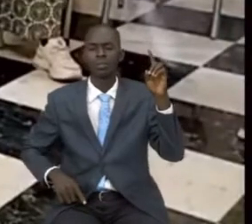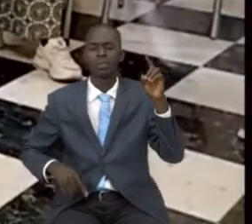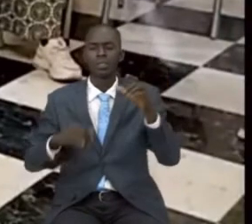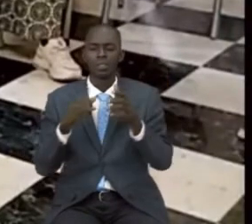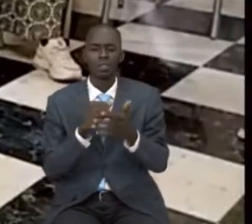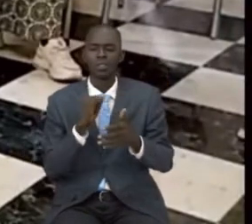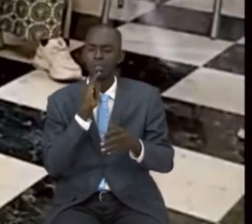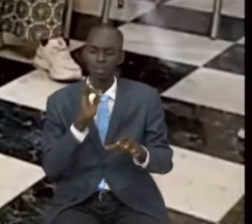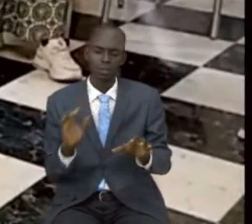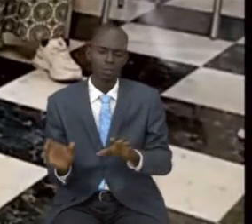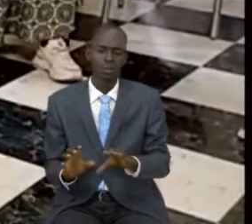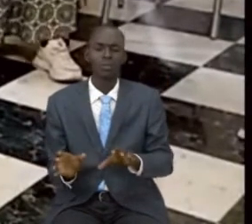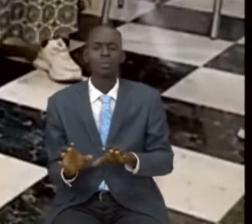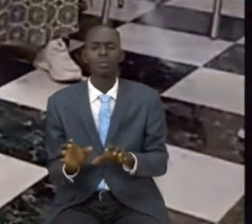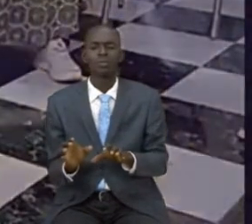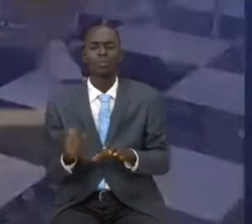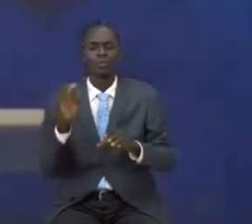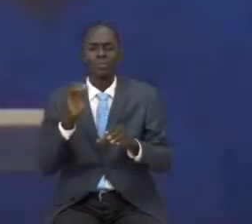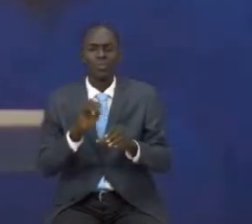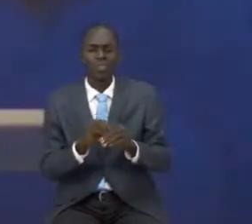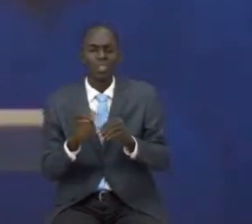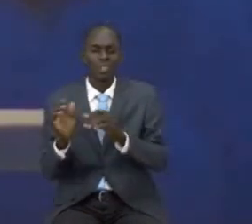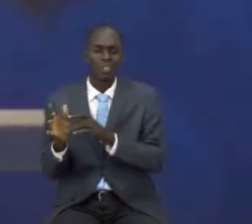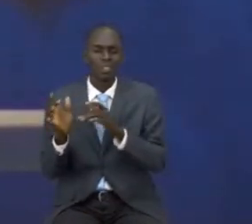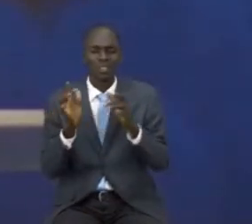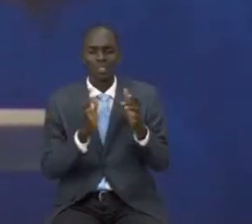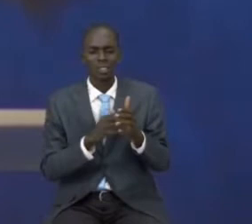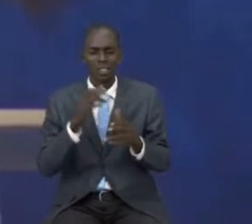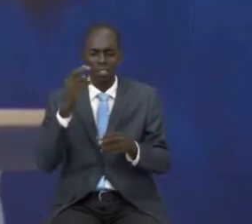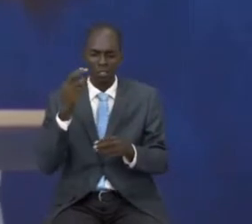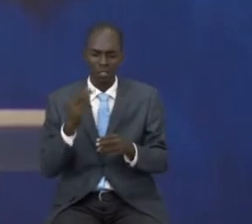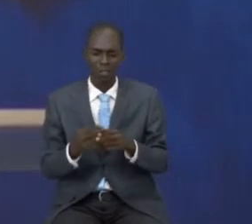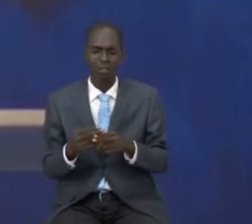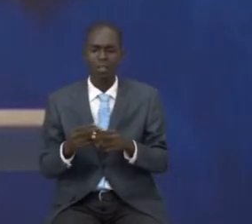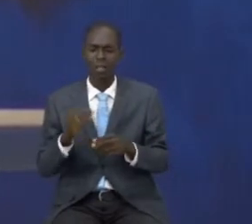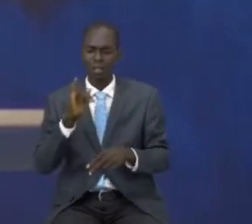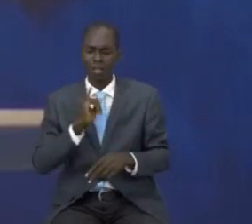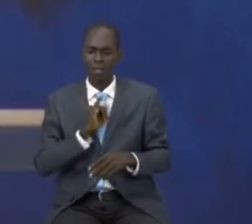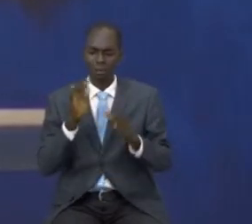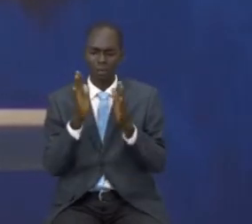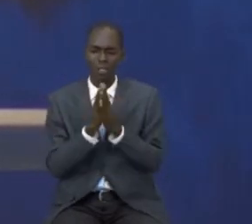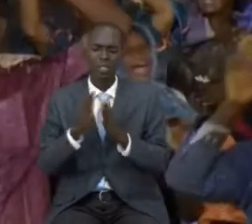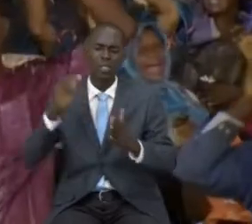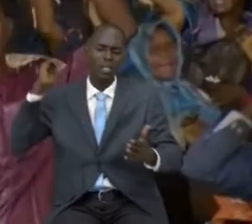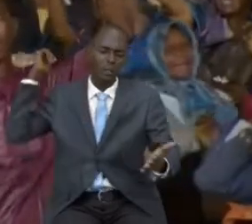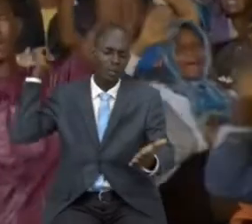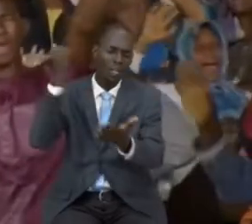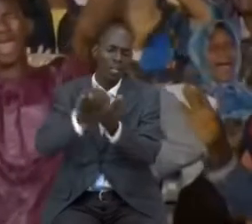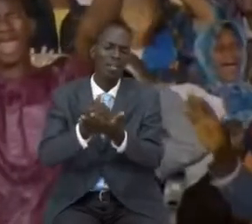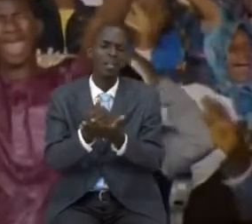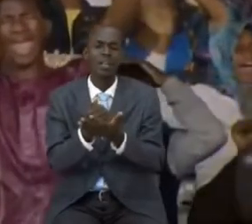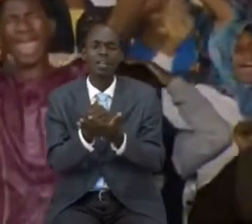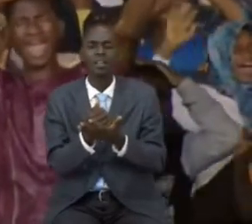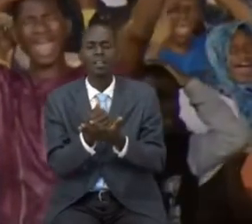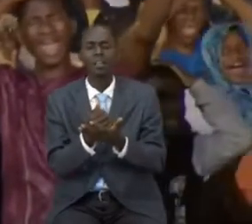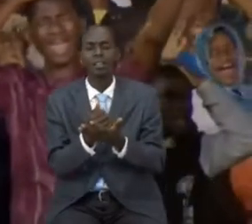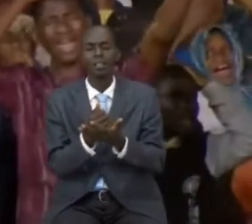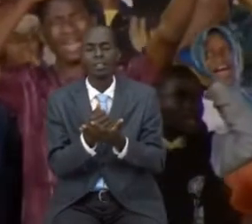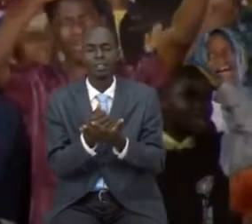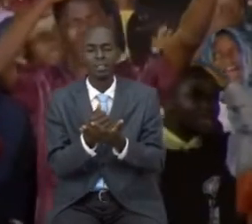is done. In Jesus' name I pray.